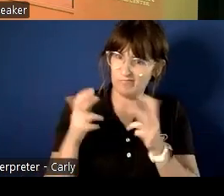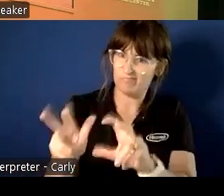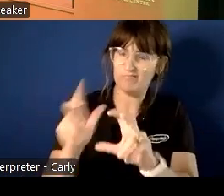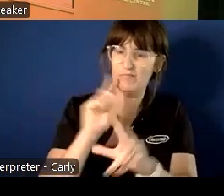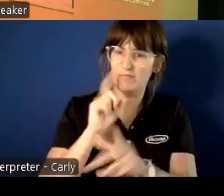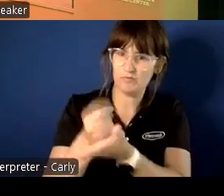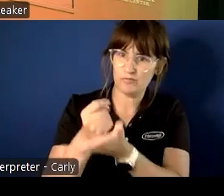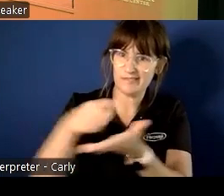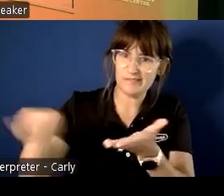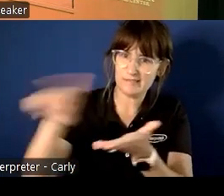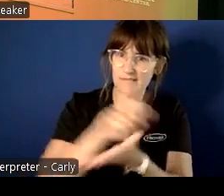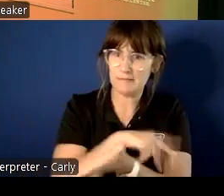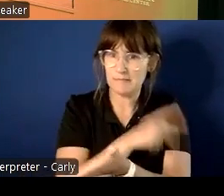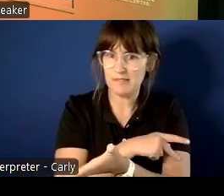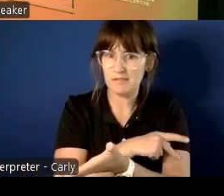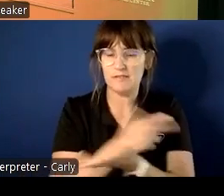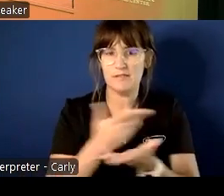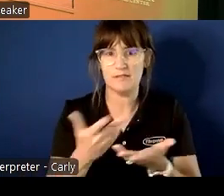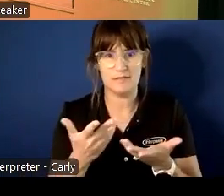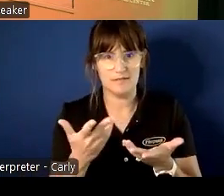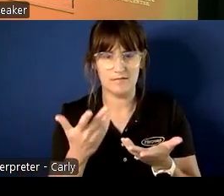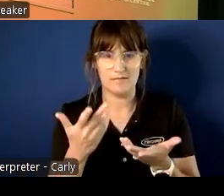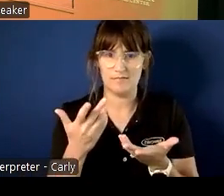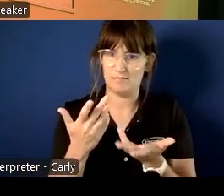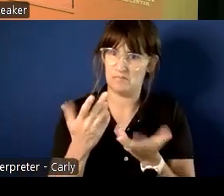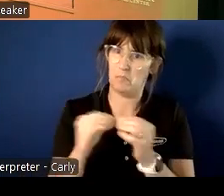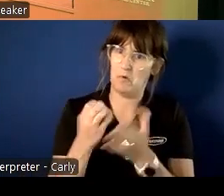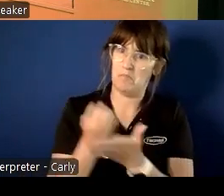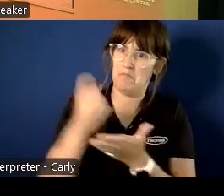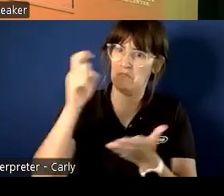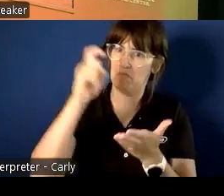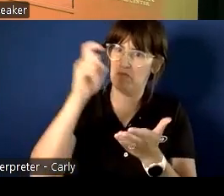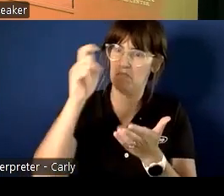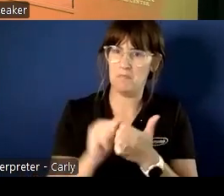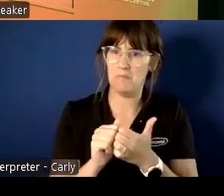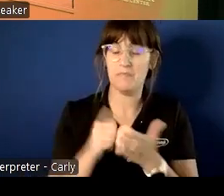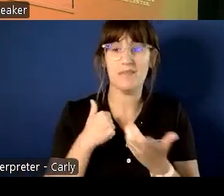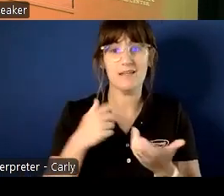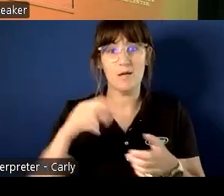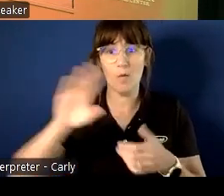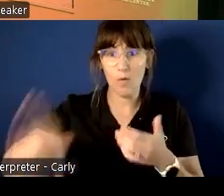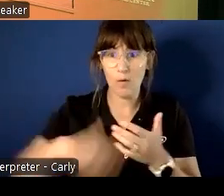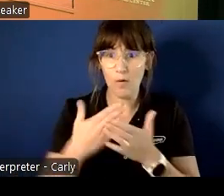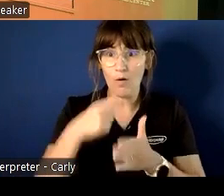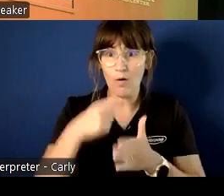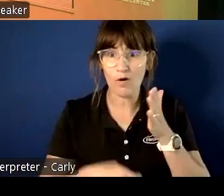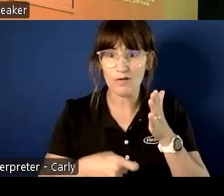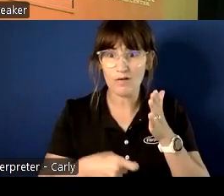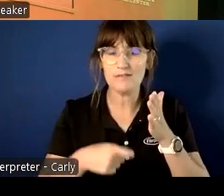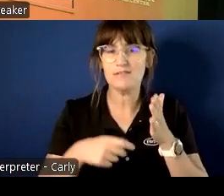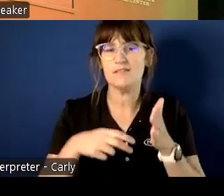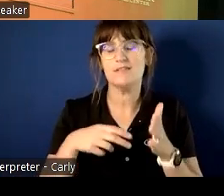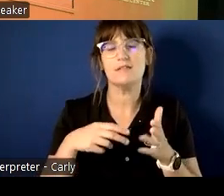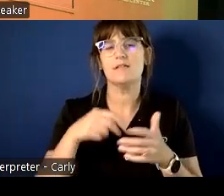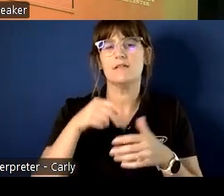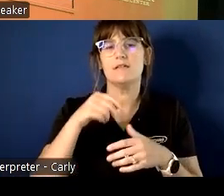That's cost of care in an economic sense of the word. And when I say all costs, it means I'm gonna look